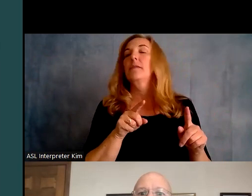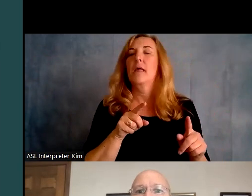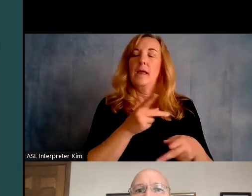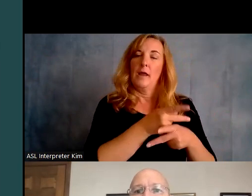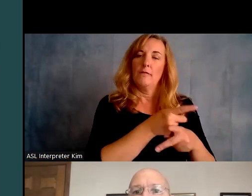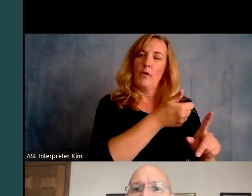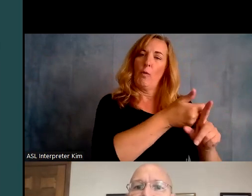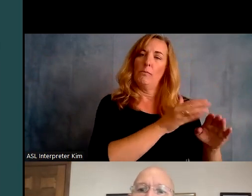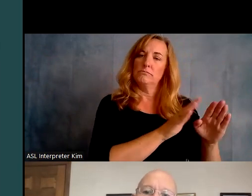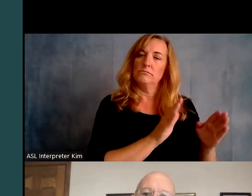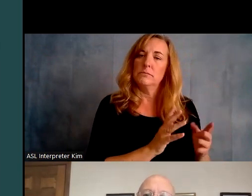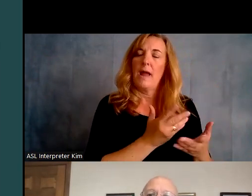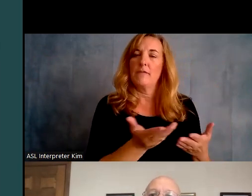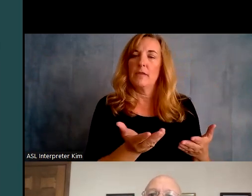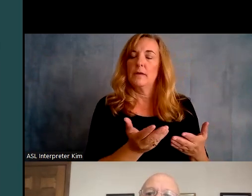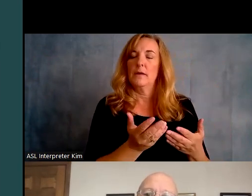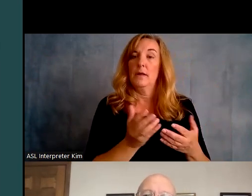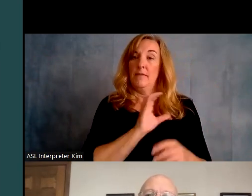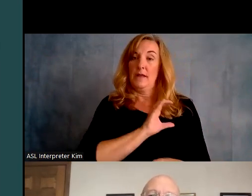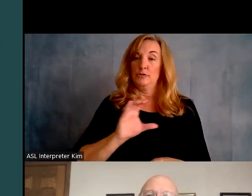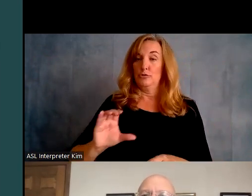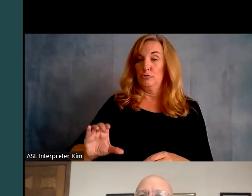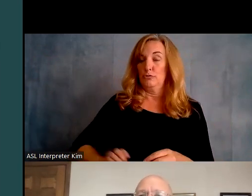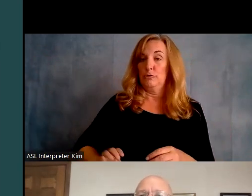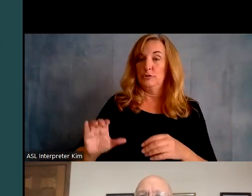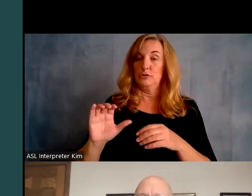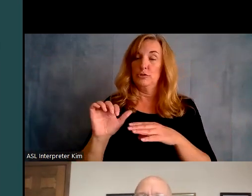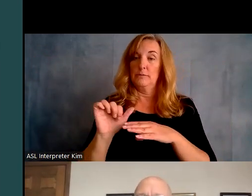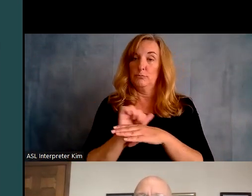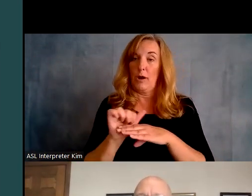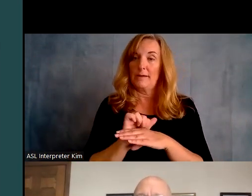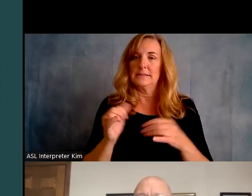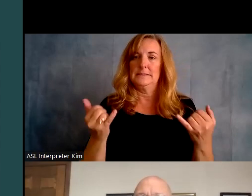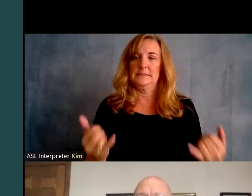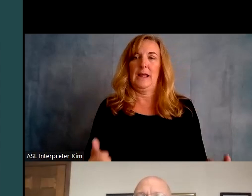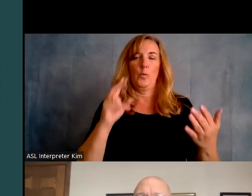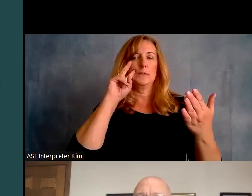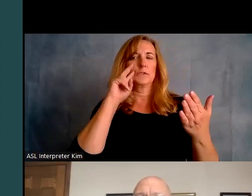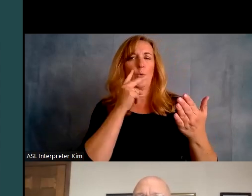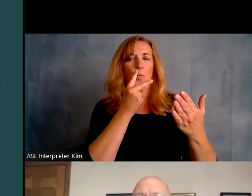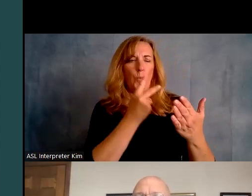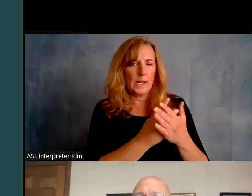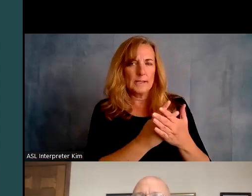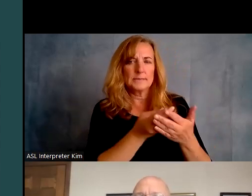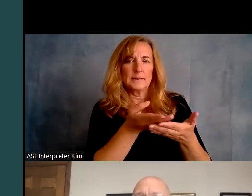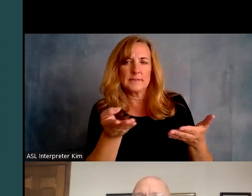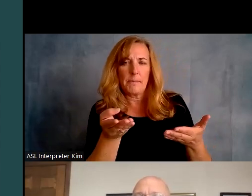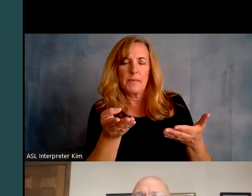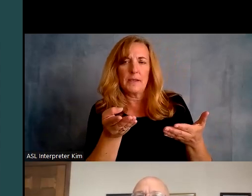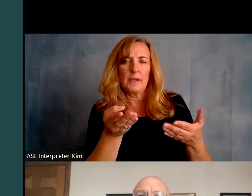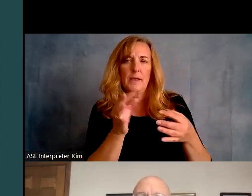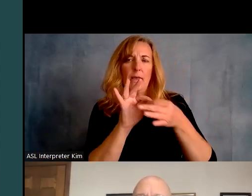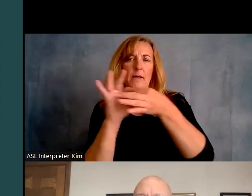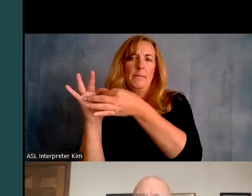well. This Christian practice of hospitality was bearing witness to something about the kingdom of God that